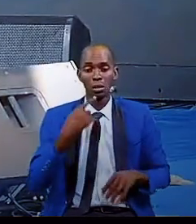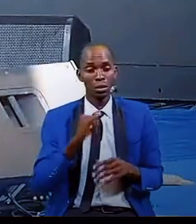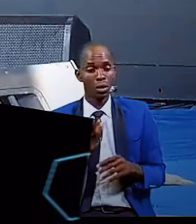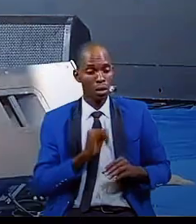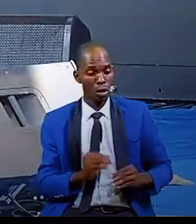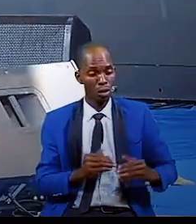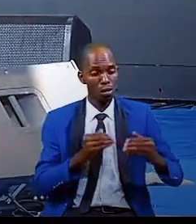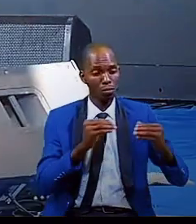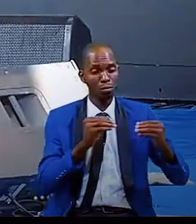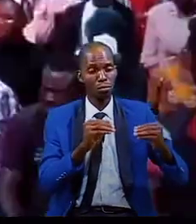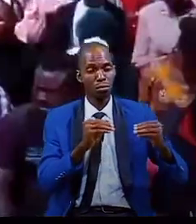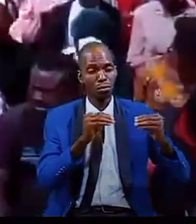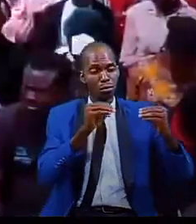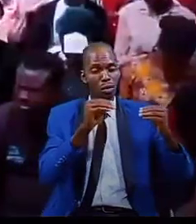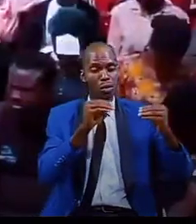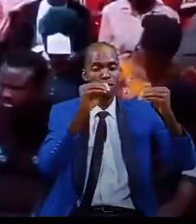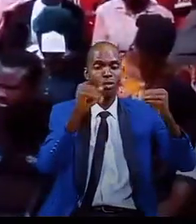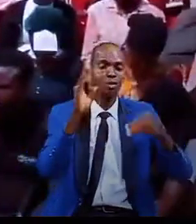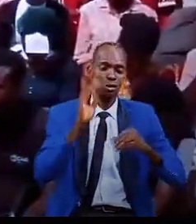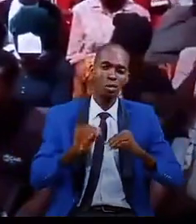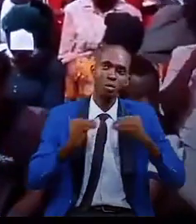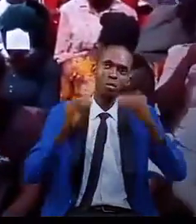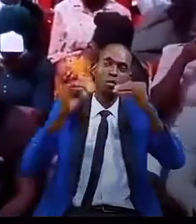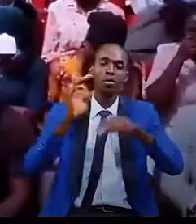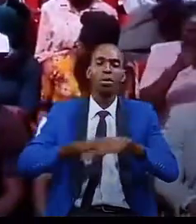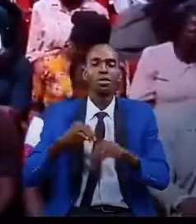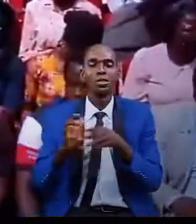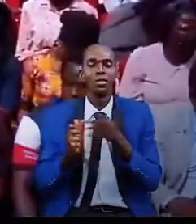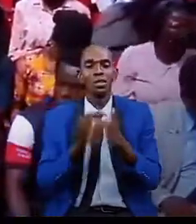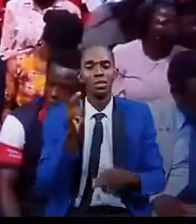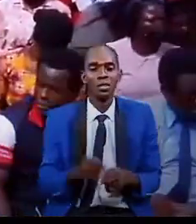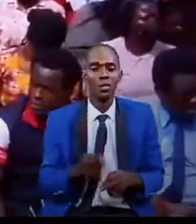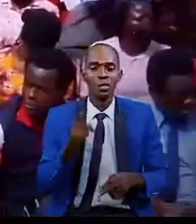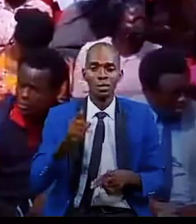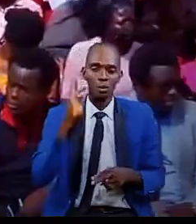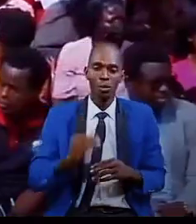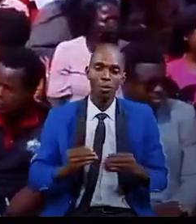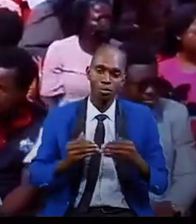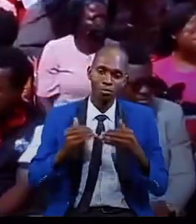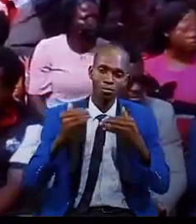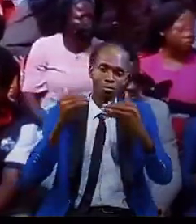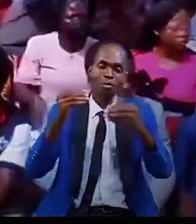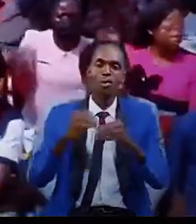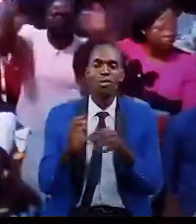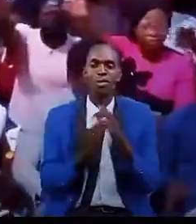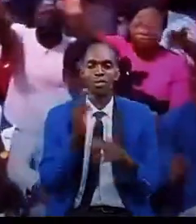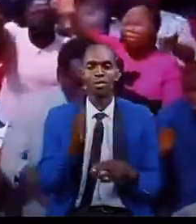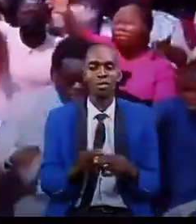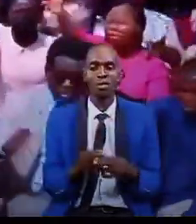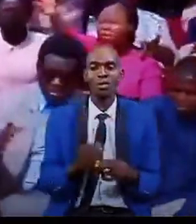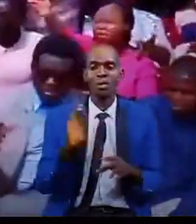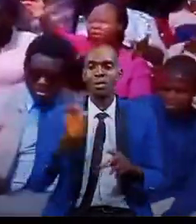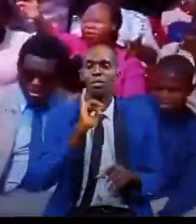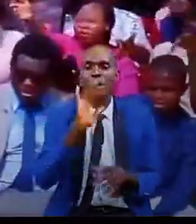I'm moving on, you'll move on. I said, you'll move on. Give me your hand. Where are you?